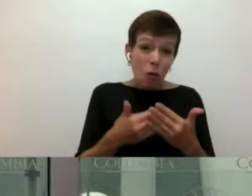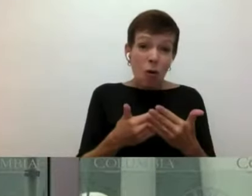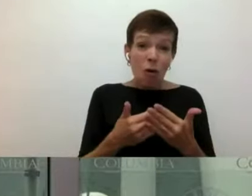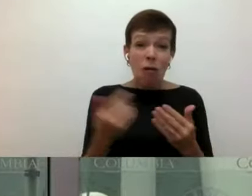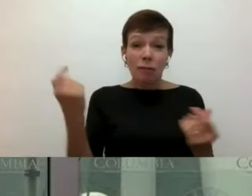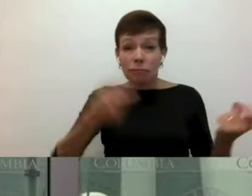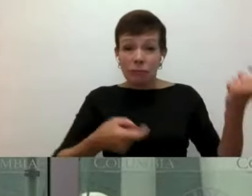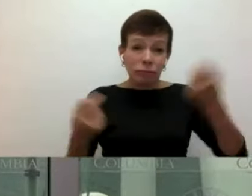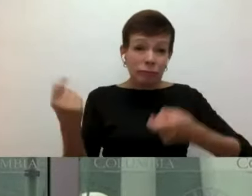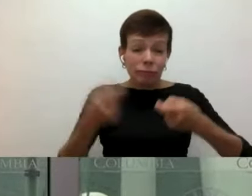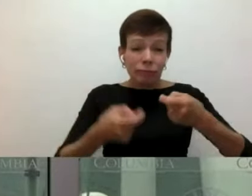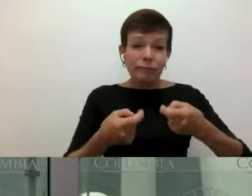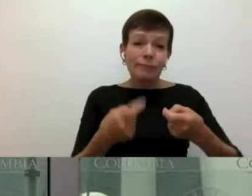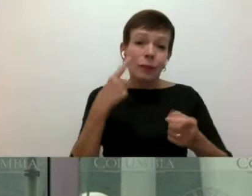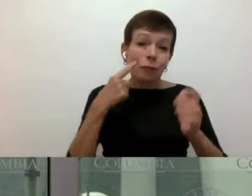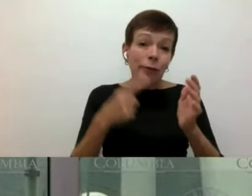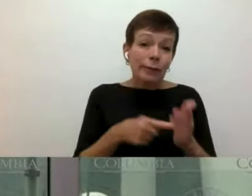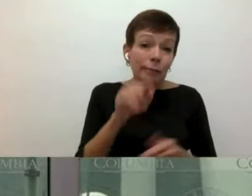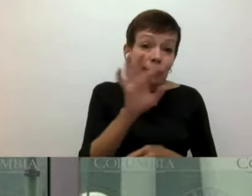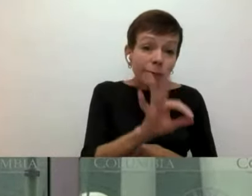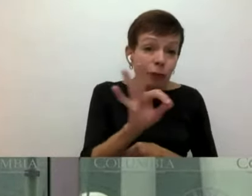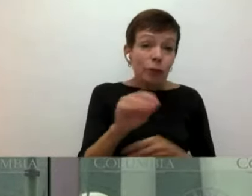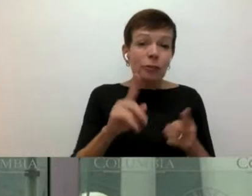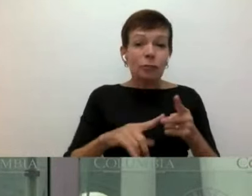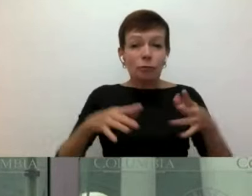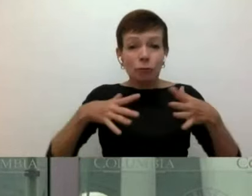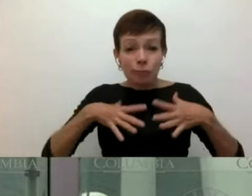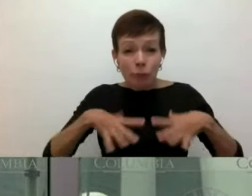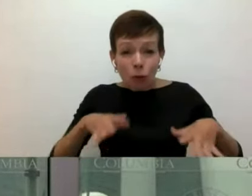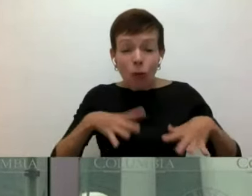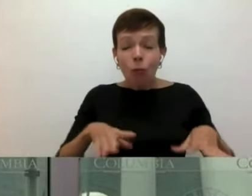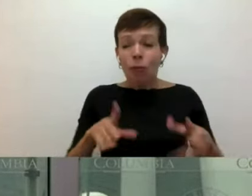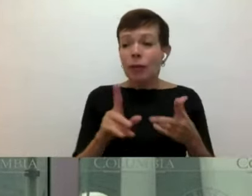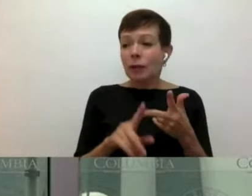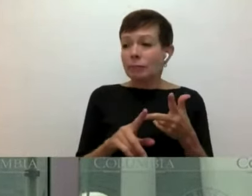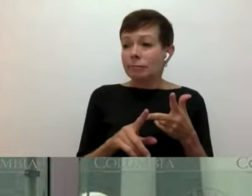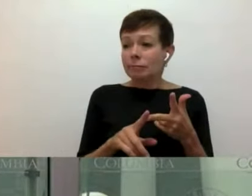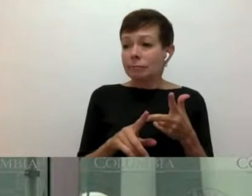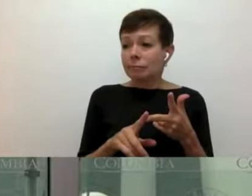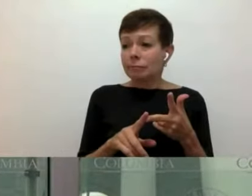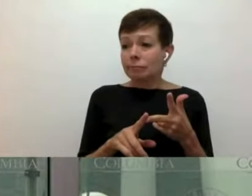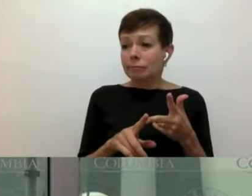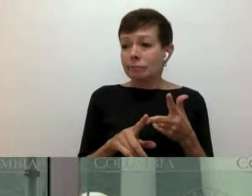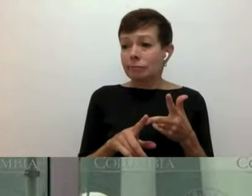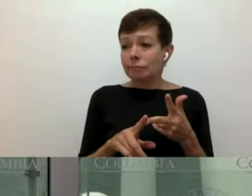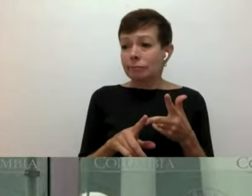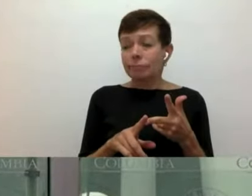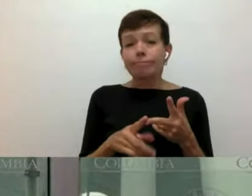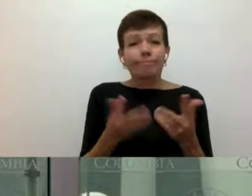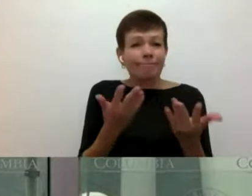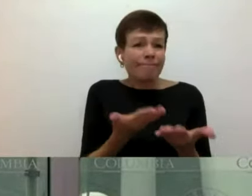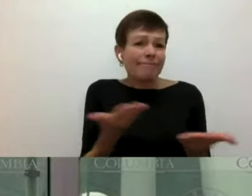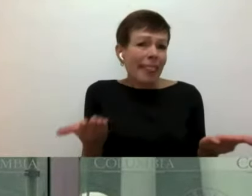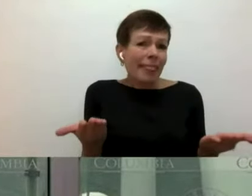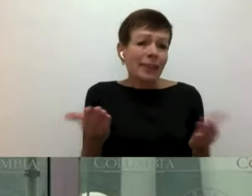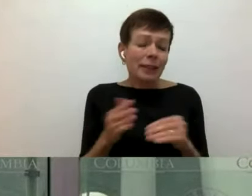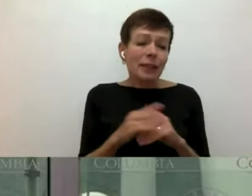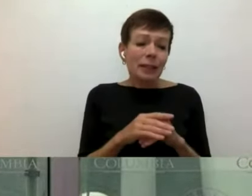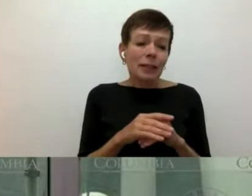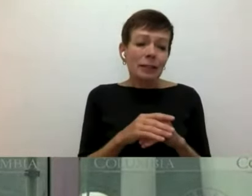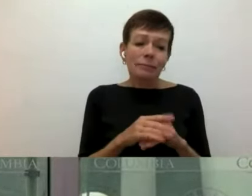While much appreciated, the donation of items like furniture, clothing, and